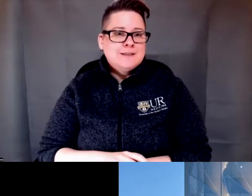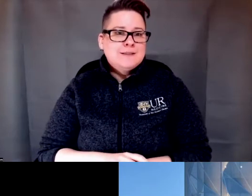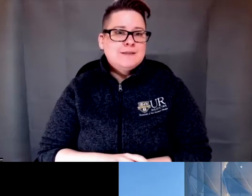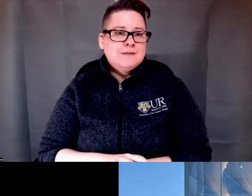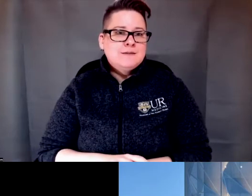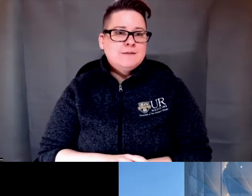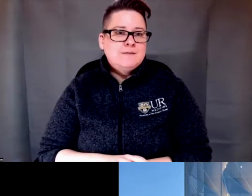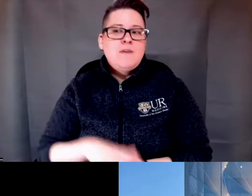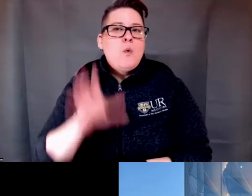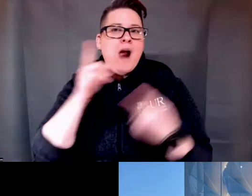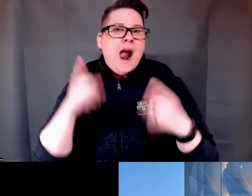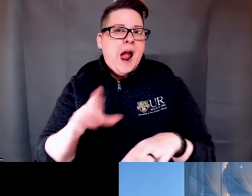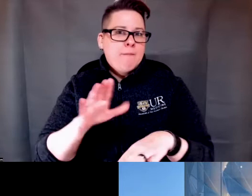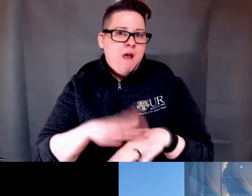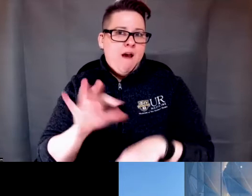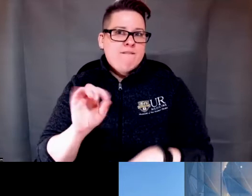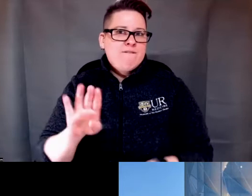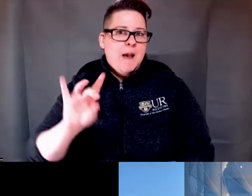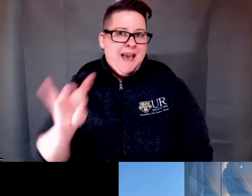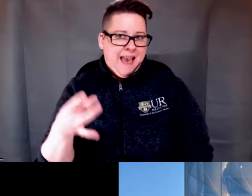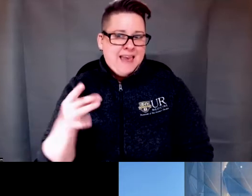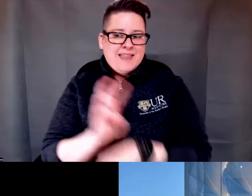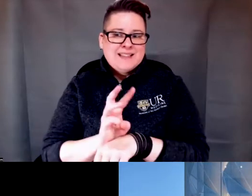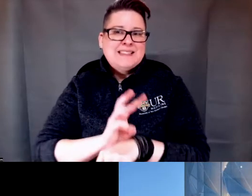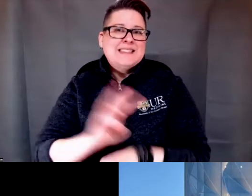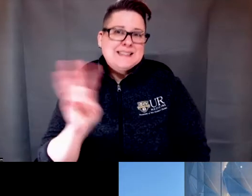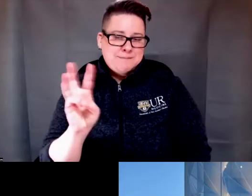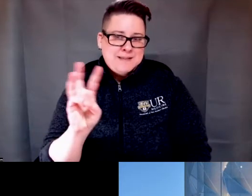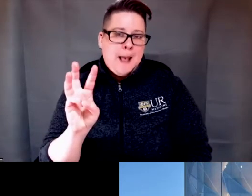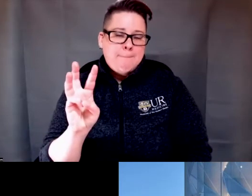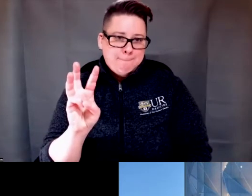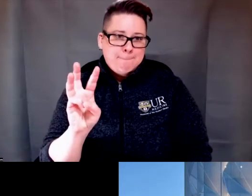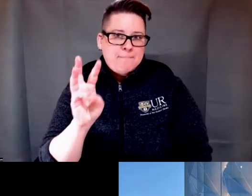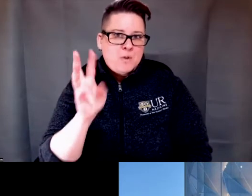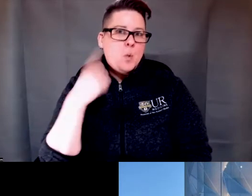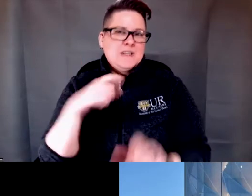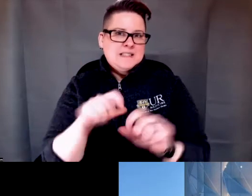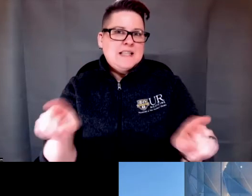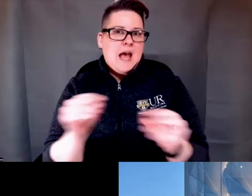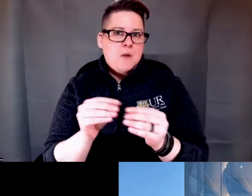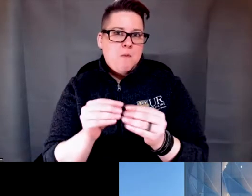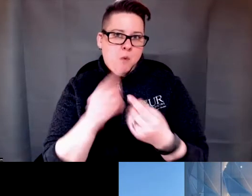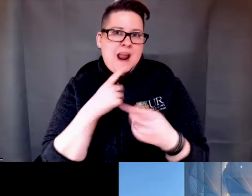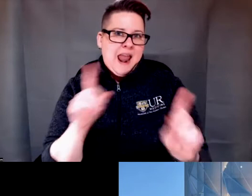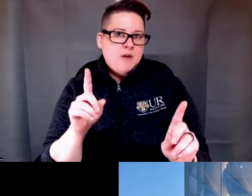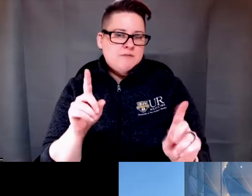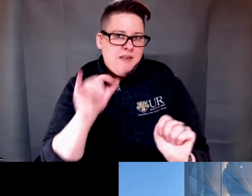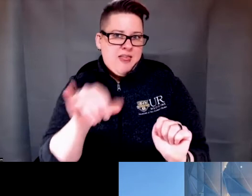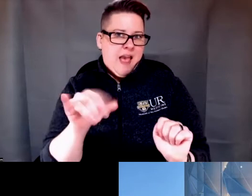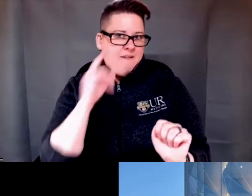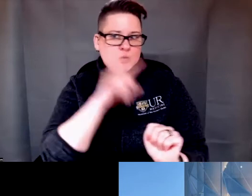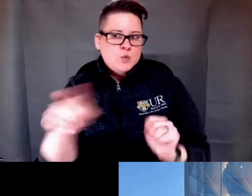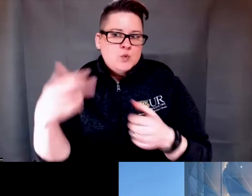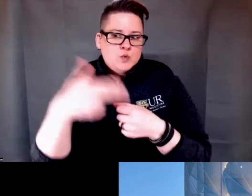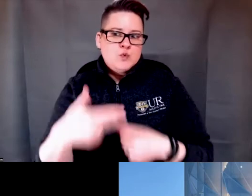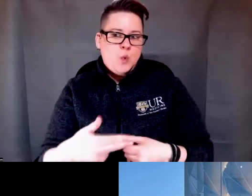done on February 8th at 6 p.m. So we'll send out more announcement related to that so people can join the